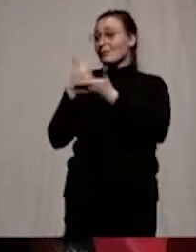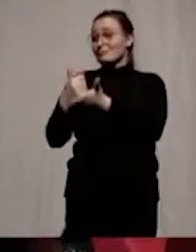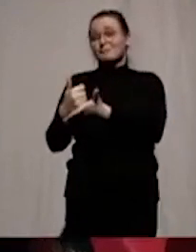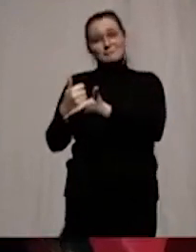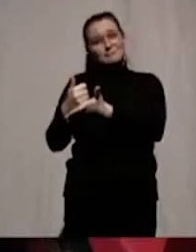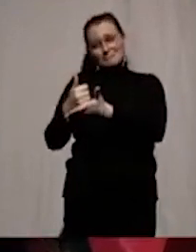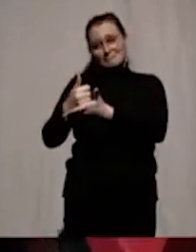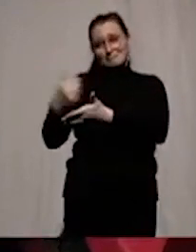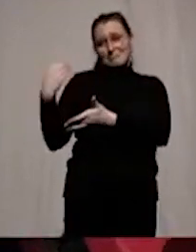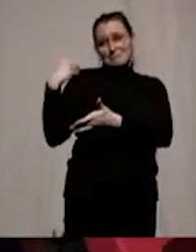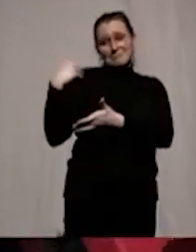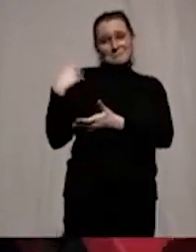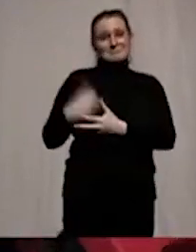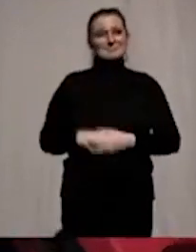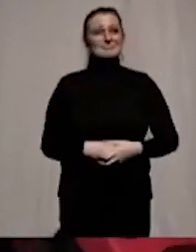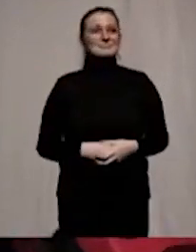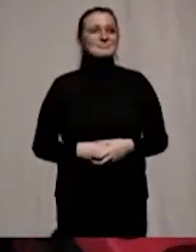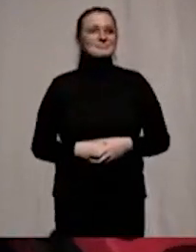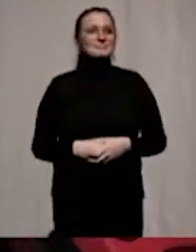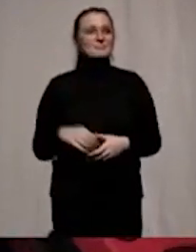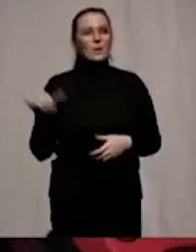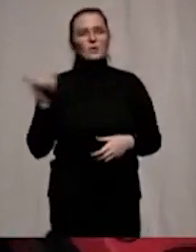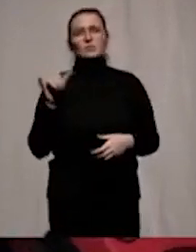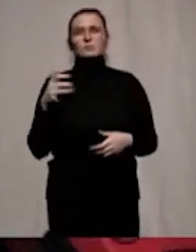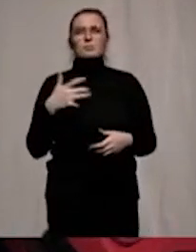I think writing has always come easy to me,